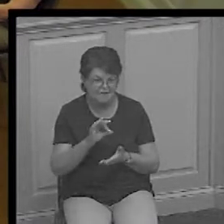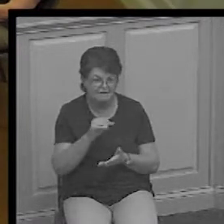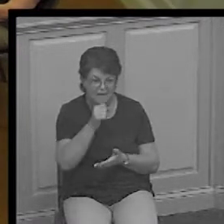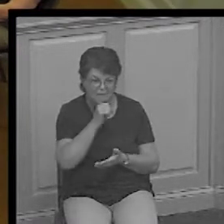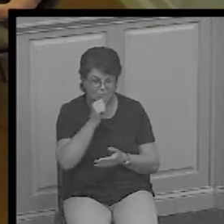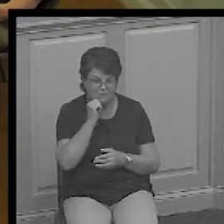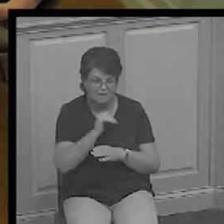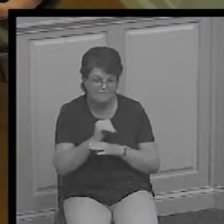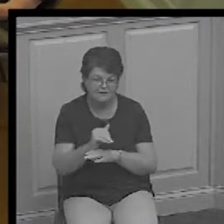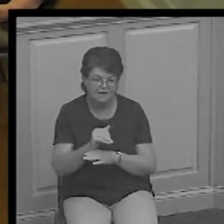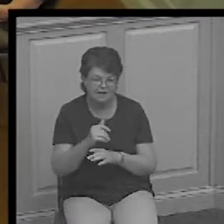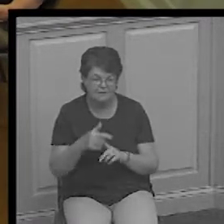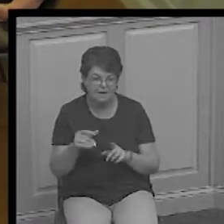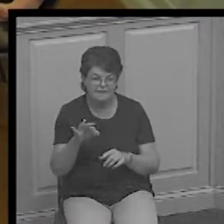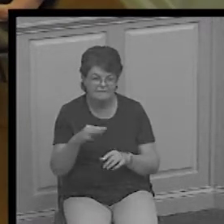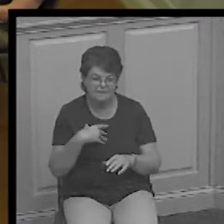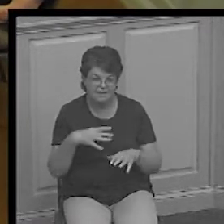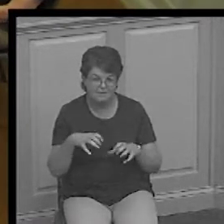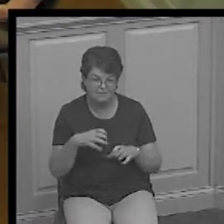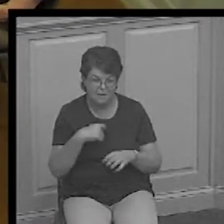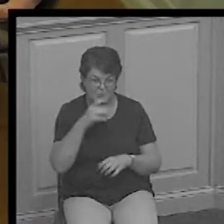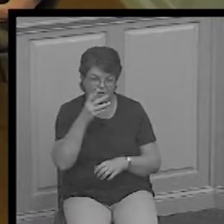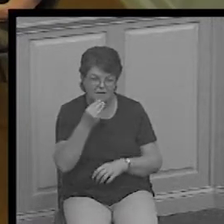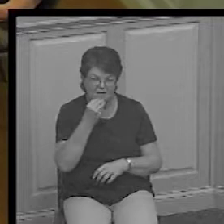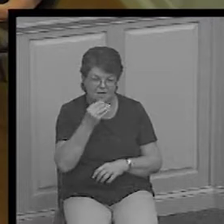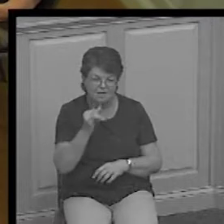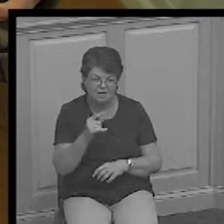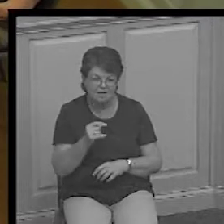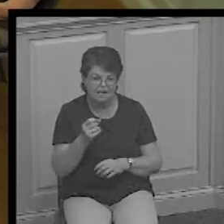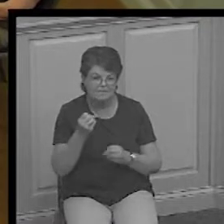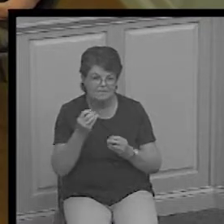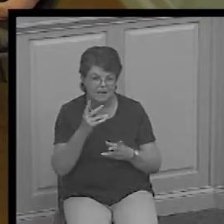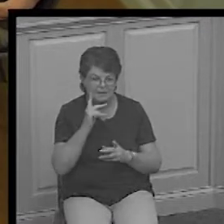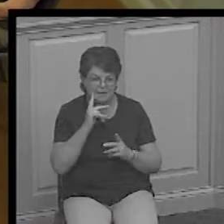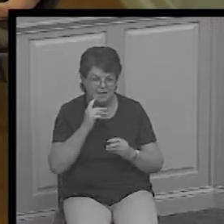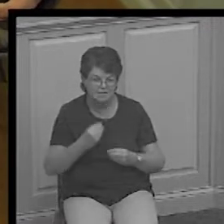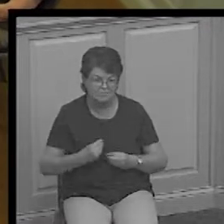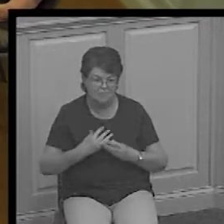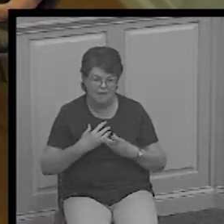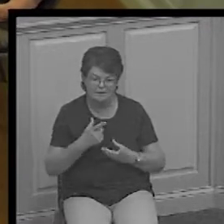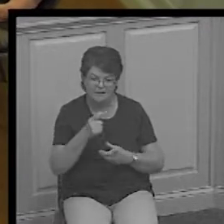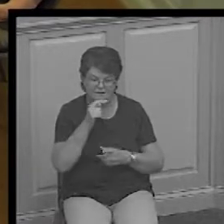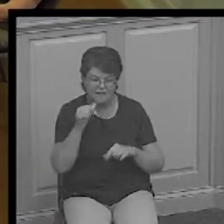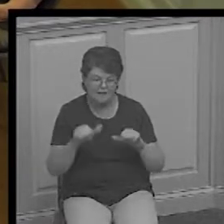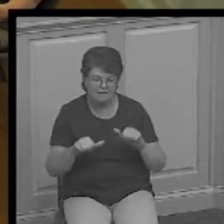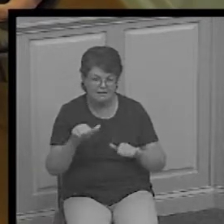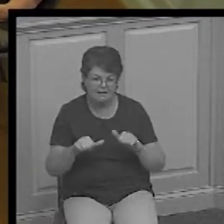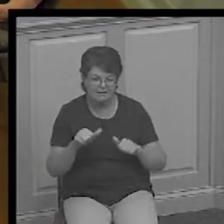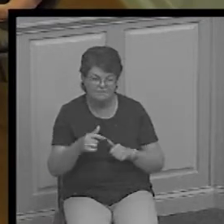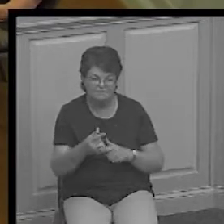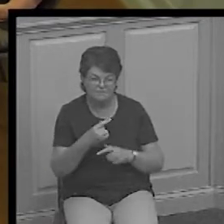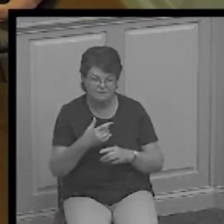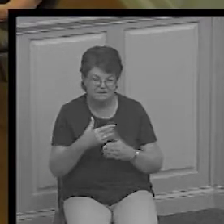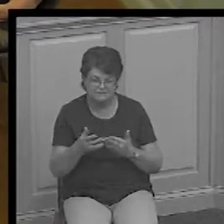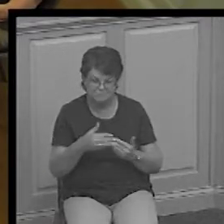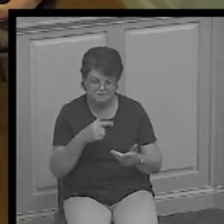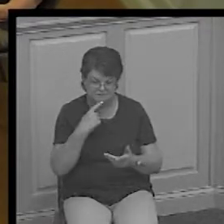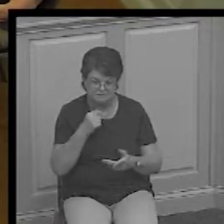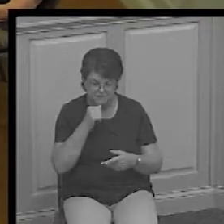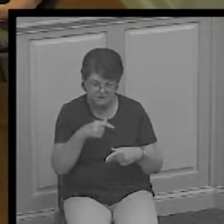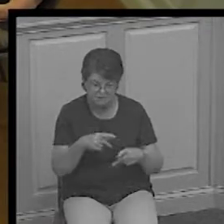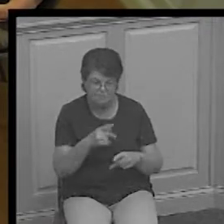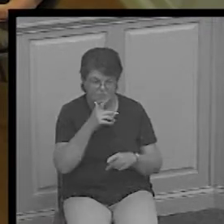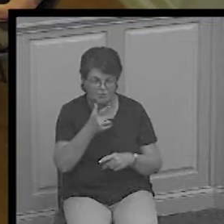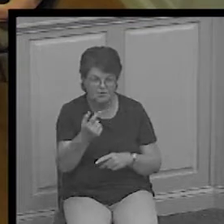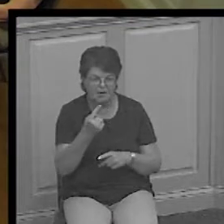it. I will say that most people who are inspired and have great ideas, they have not hesitated to come Right. before us. Even if it had said not permitted, they'll come and They'll ask ask.